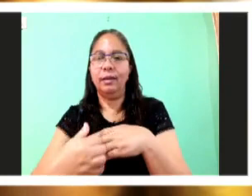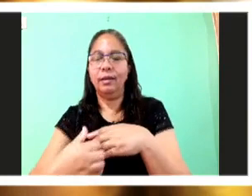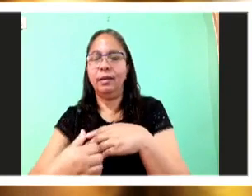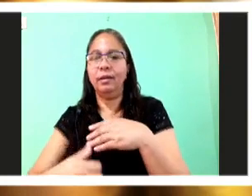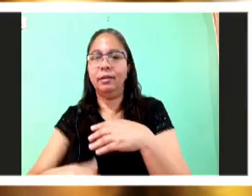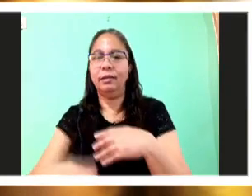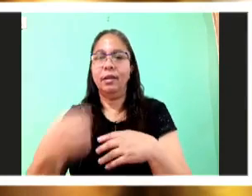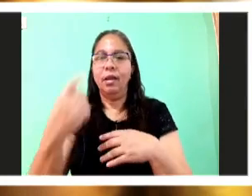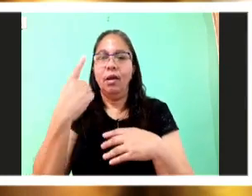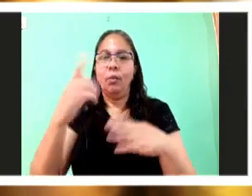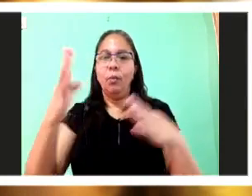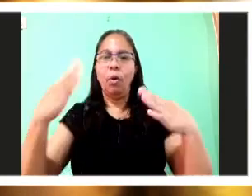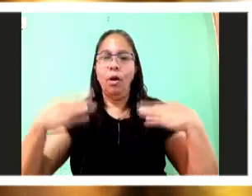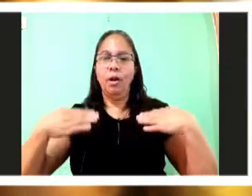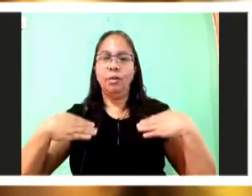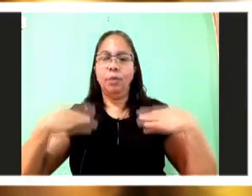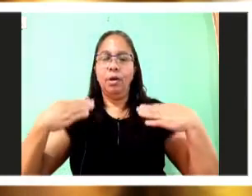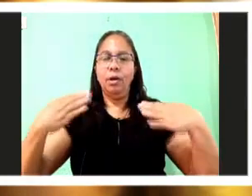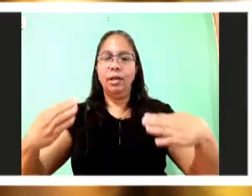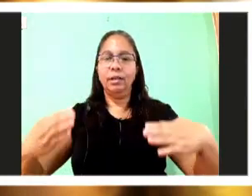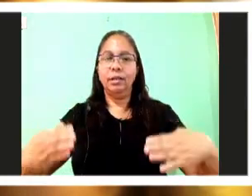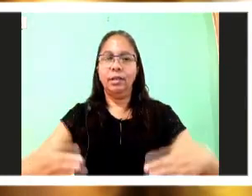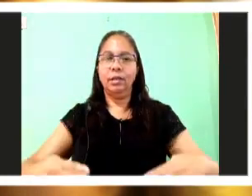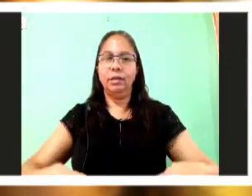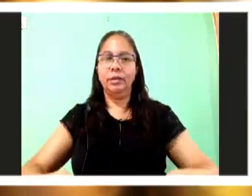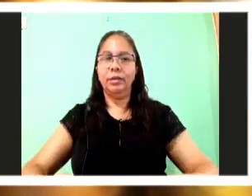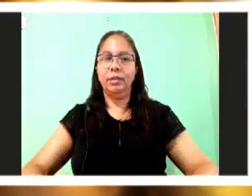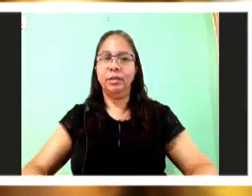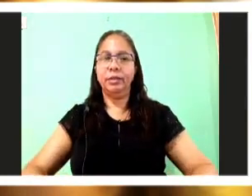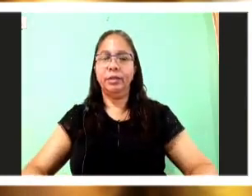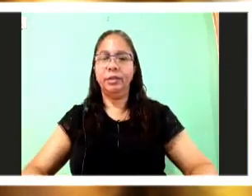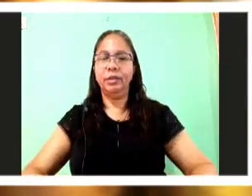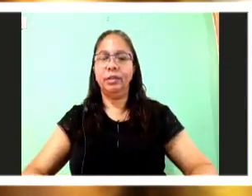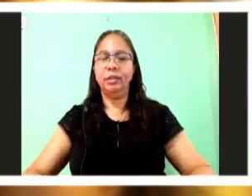bread, one body.